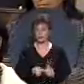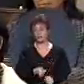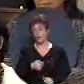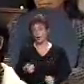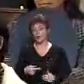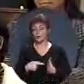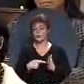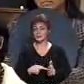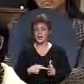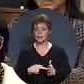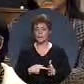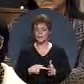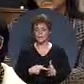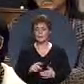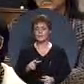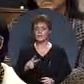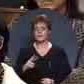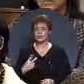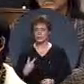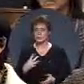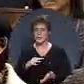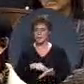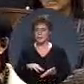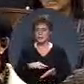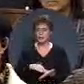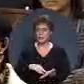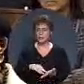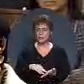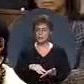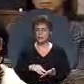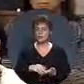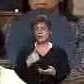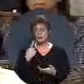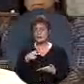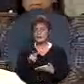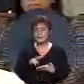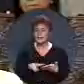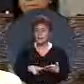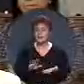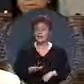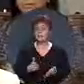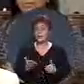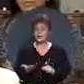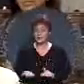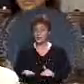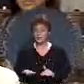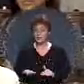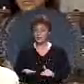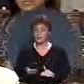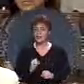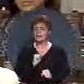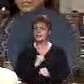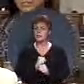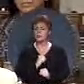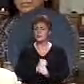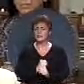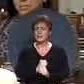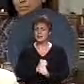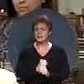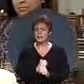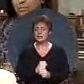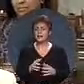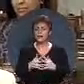Another example is a second study that examines mortality rates